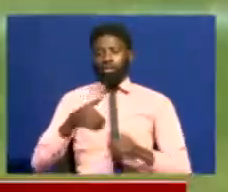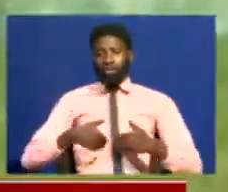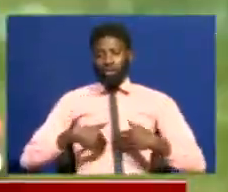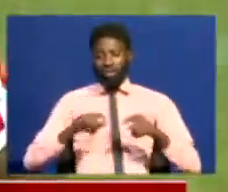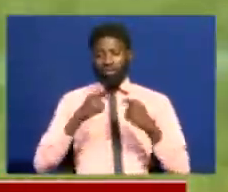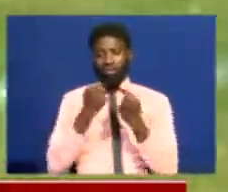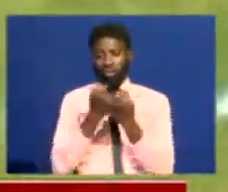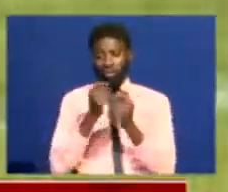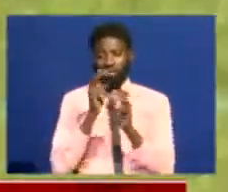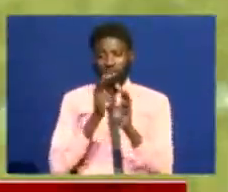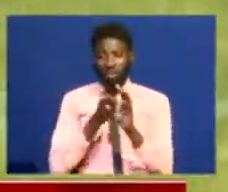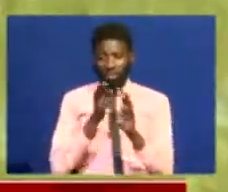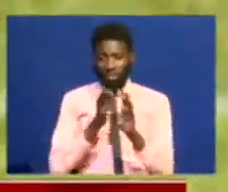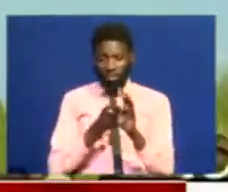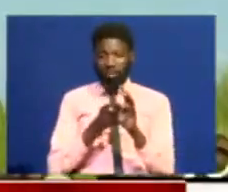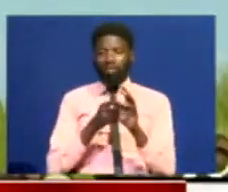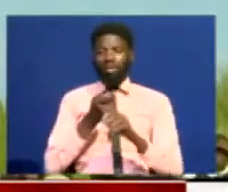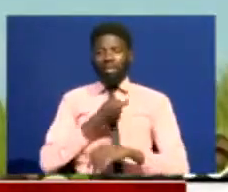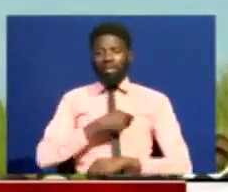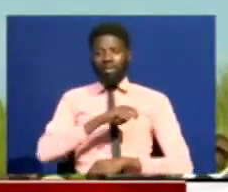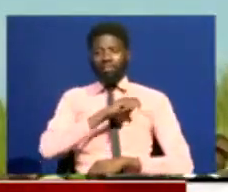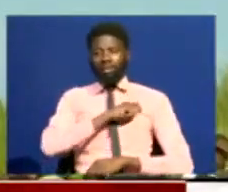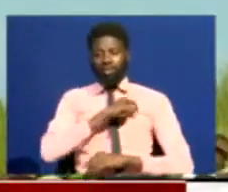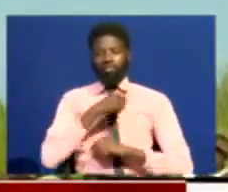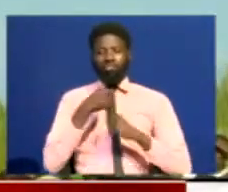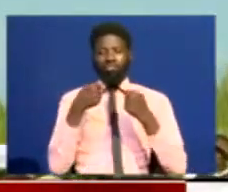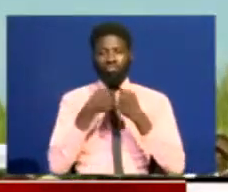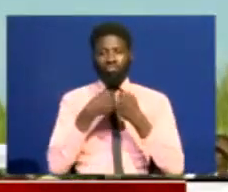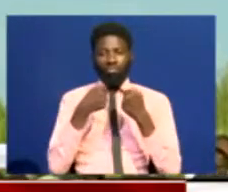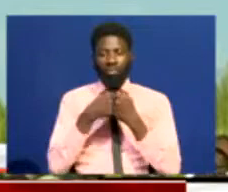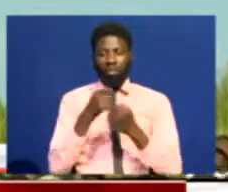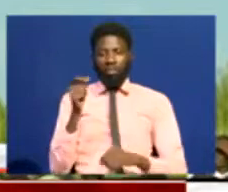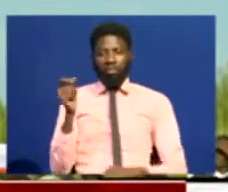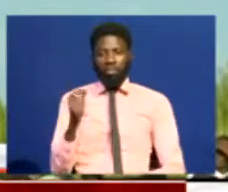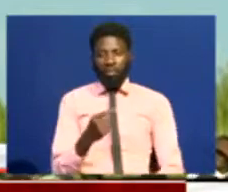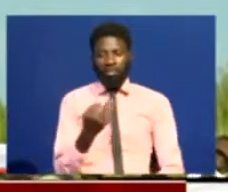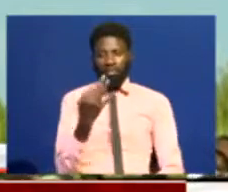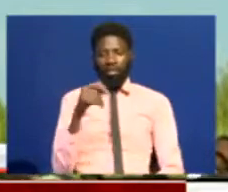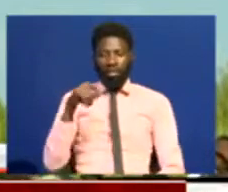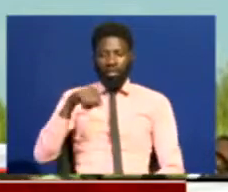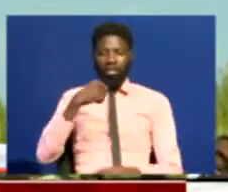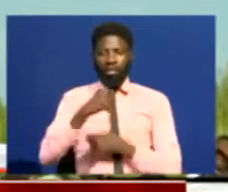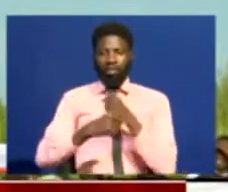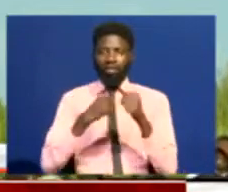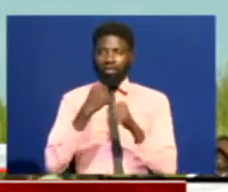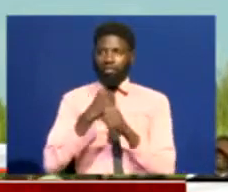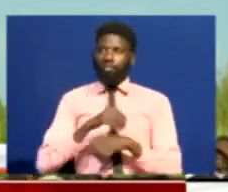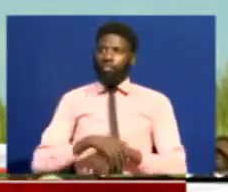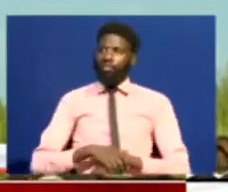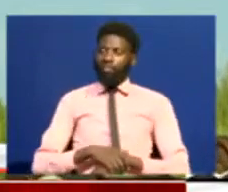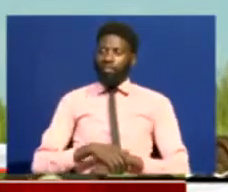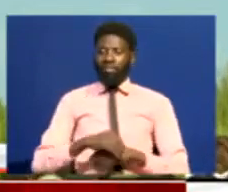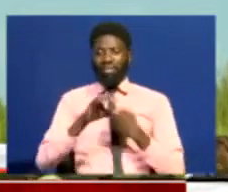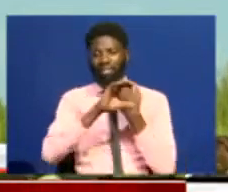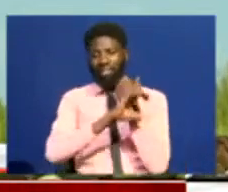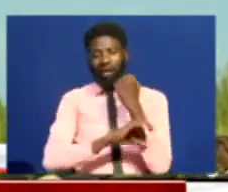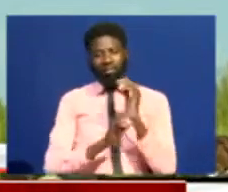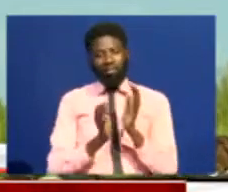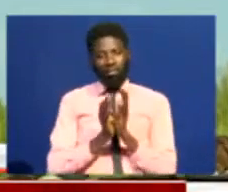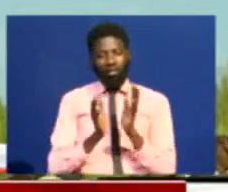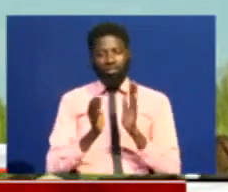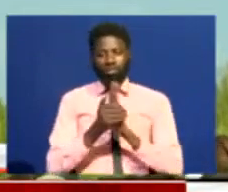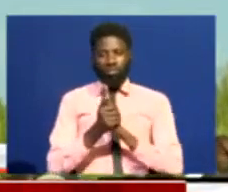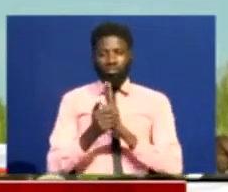Cup in Spain in March this year. The whole country is replete with talents, and all we need is the